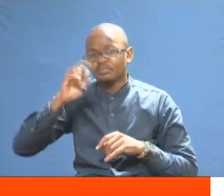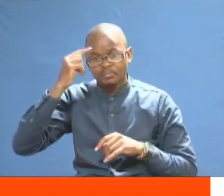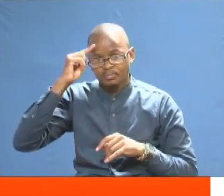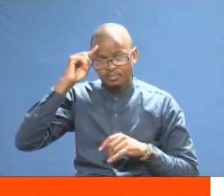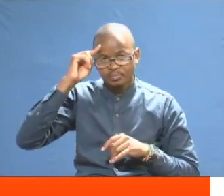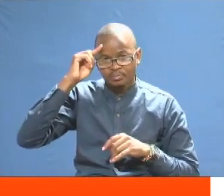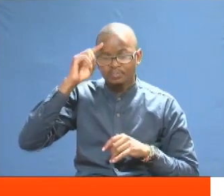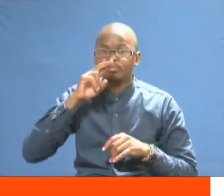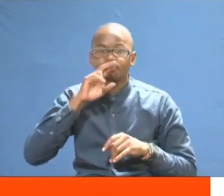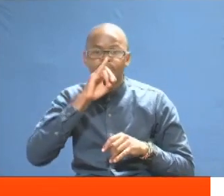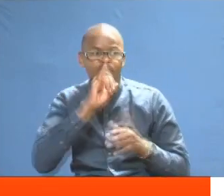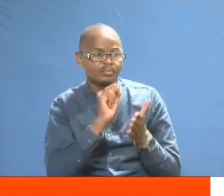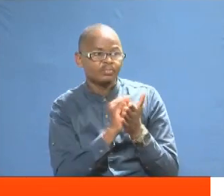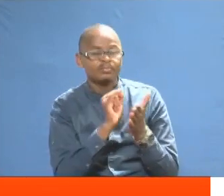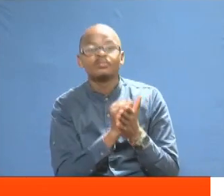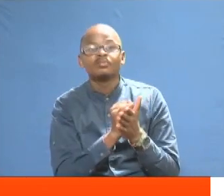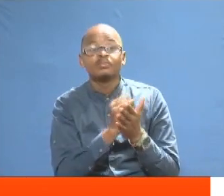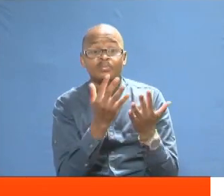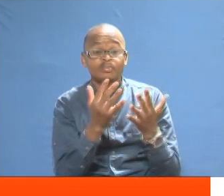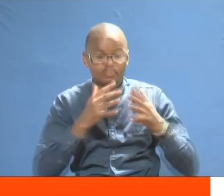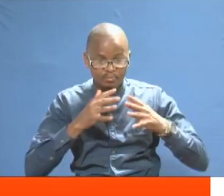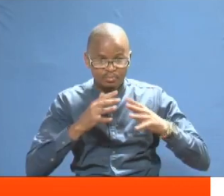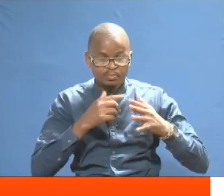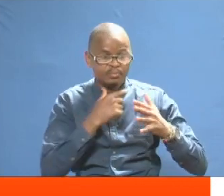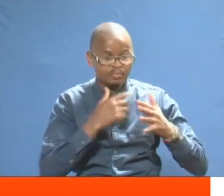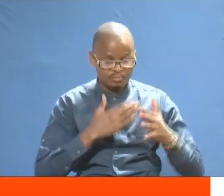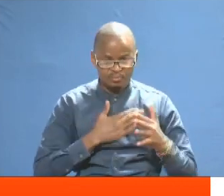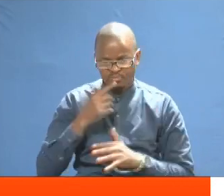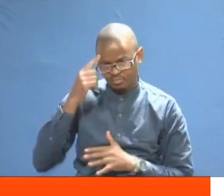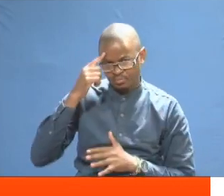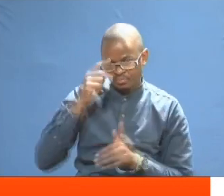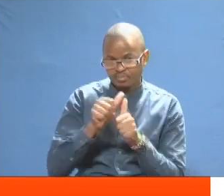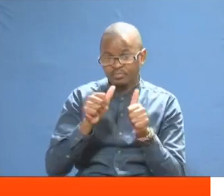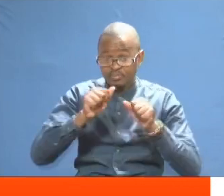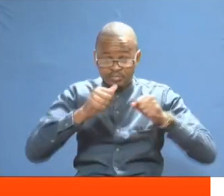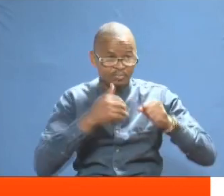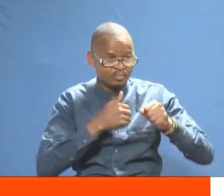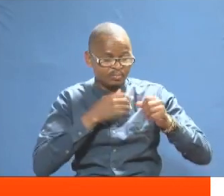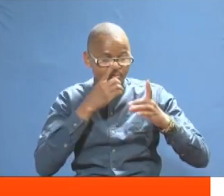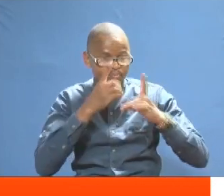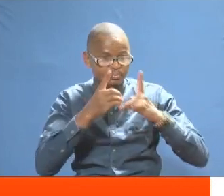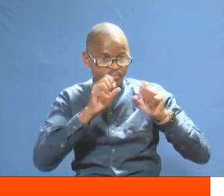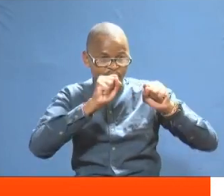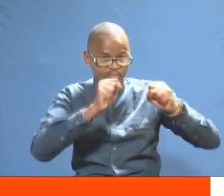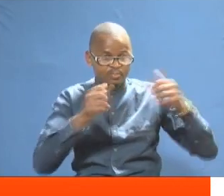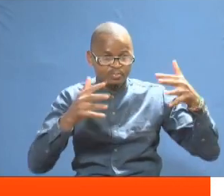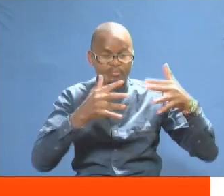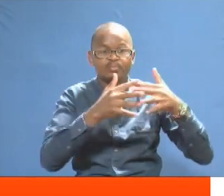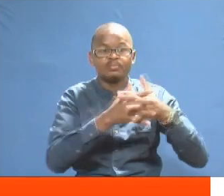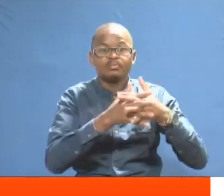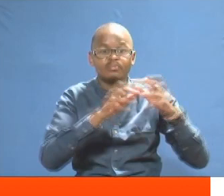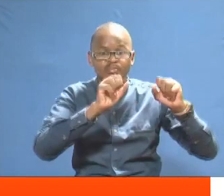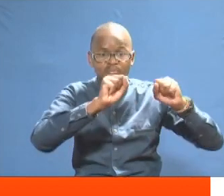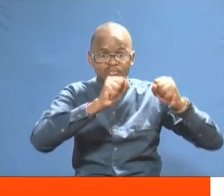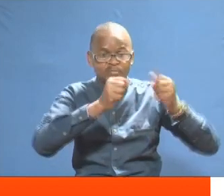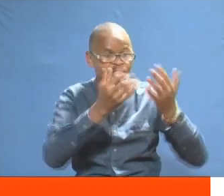think Jubilee Asili Center is just an ordinary center where people who are like-minded can have a conversation, can engage,